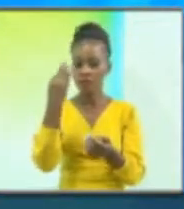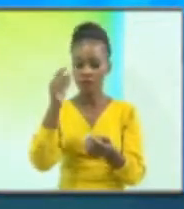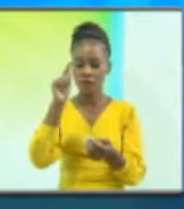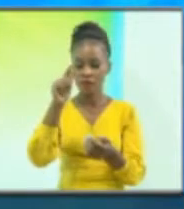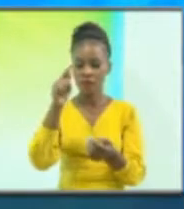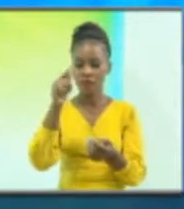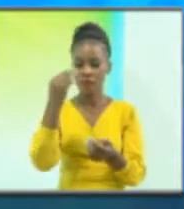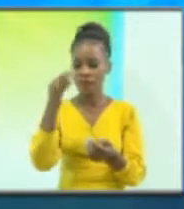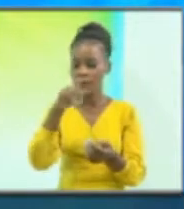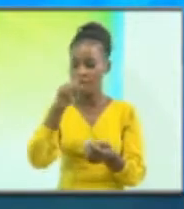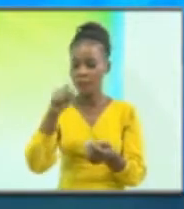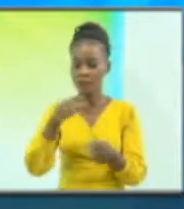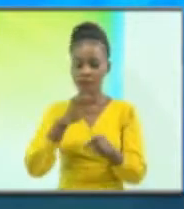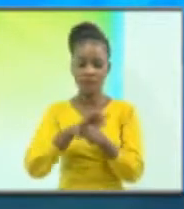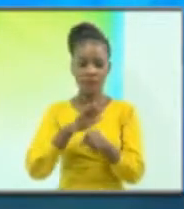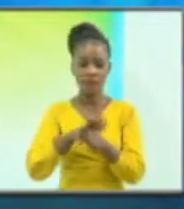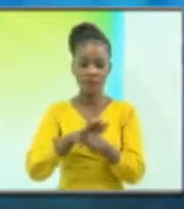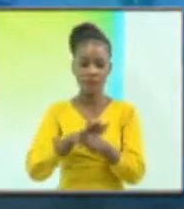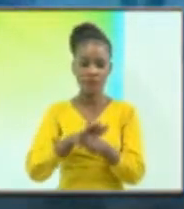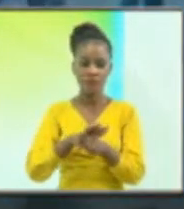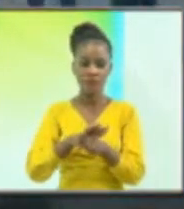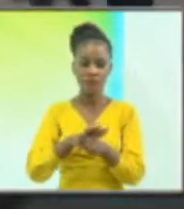43.3%. Let's have the details.